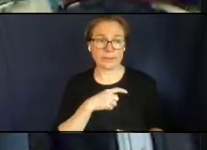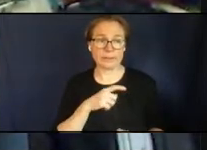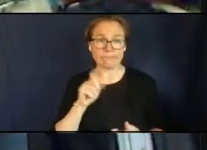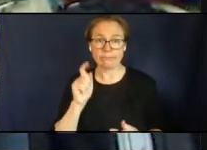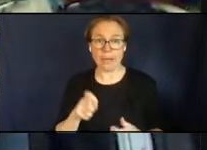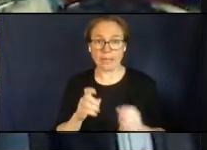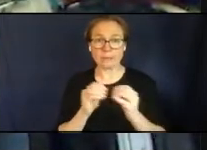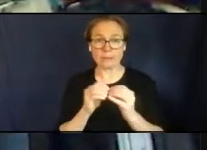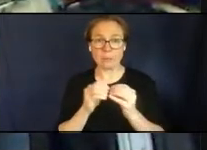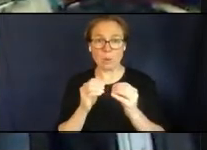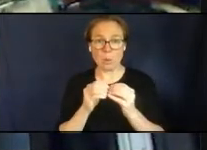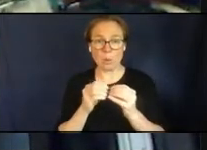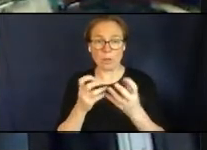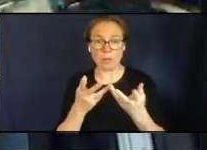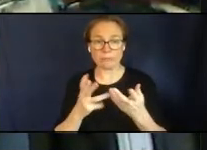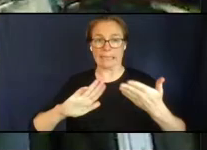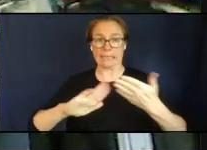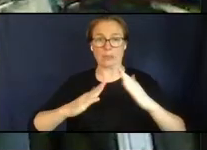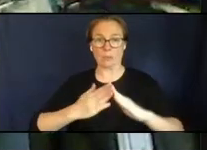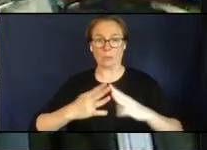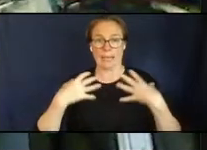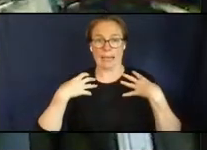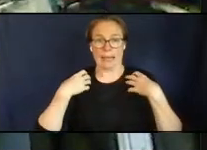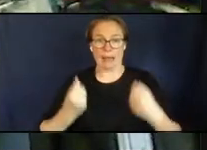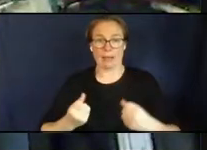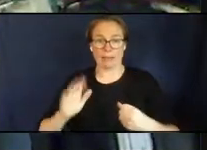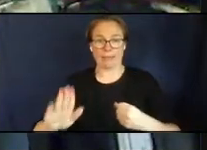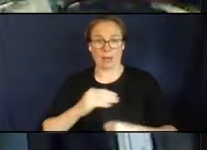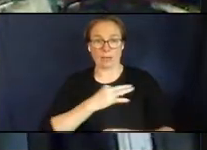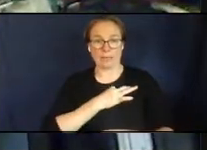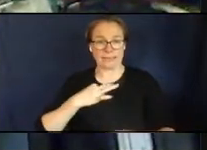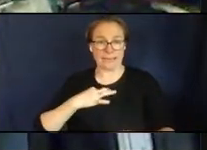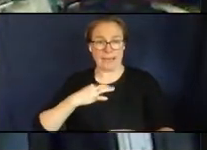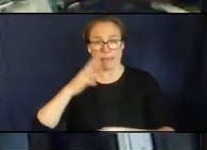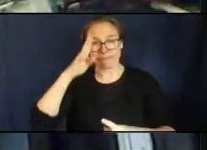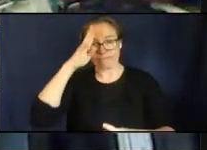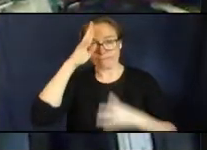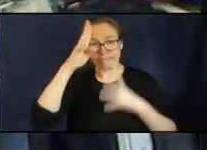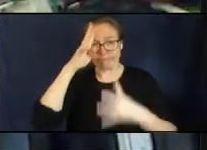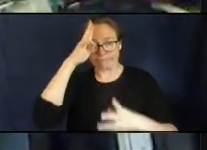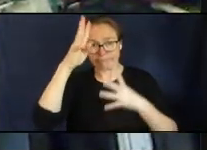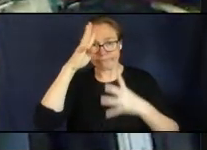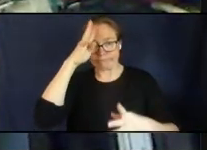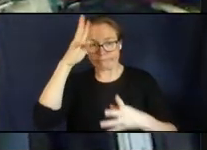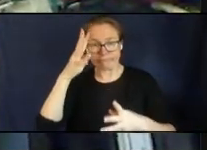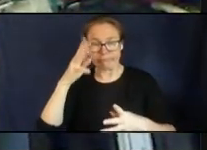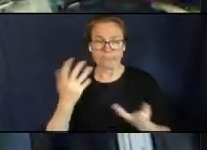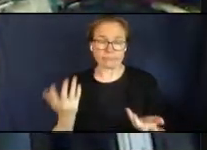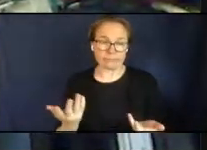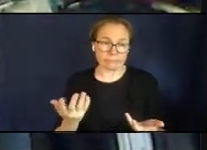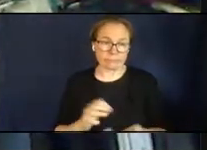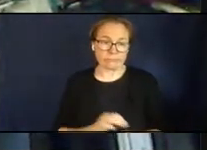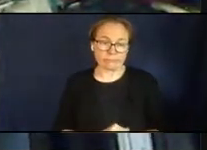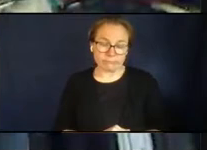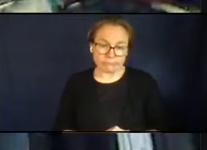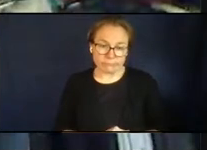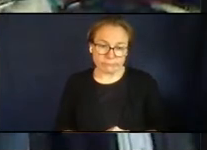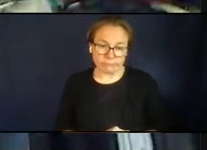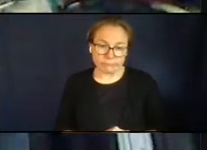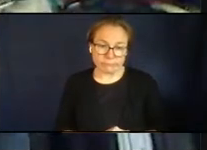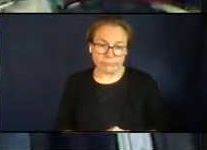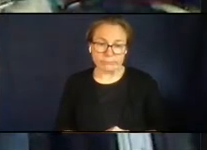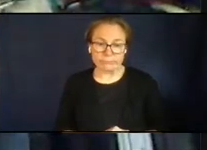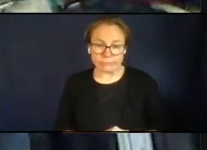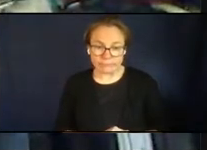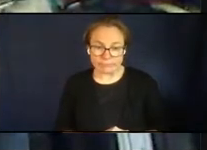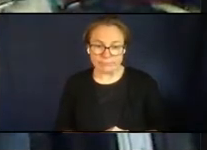health workforce, potentially that would be in this space not as a second or third job, but really as a job to